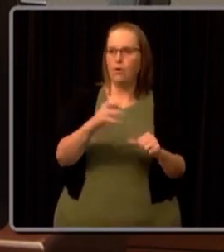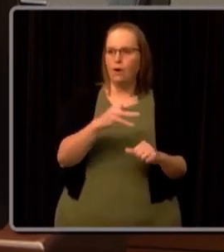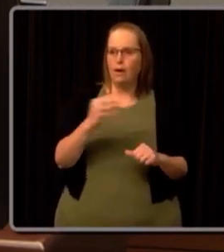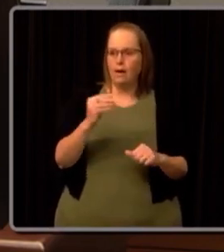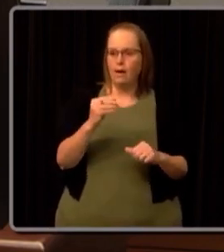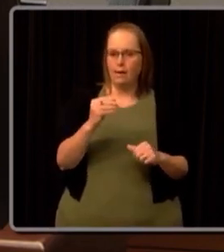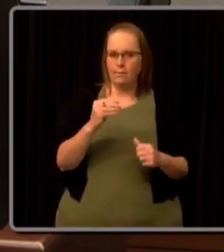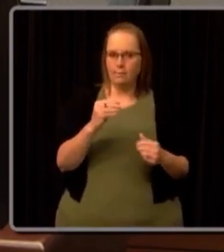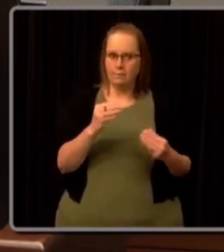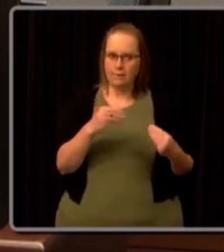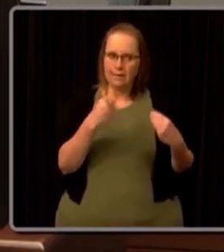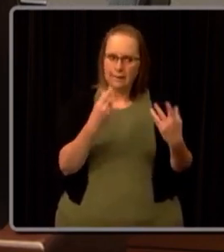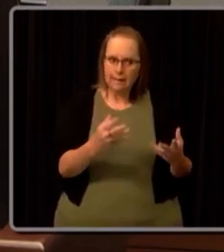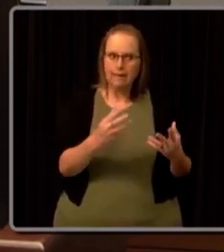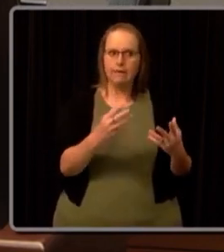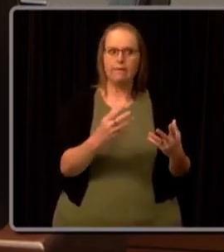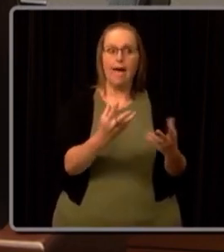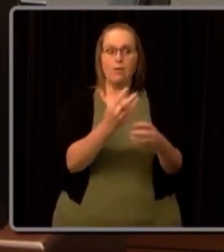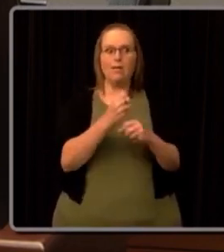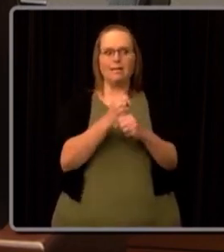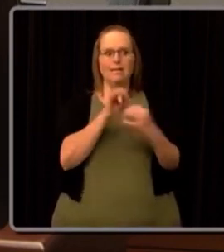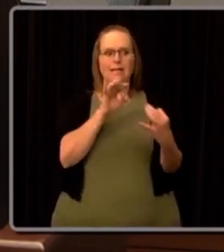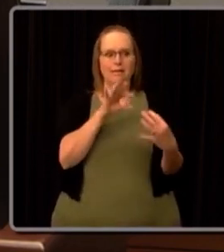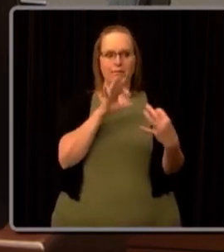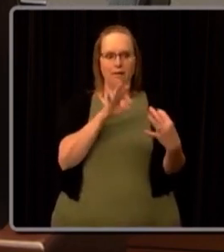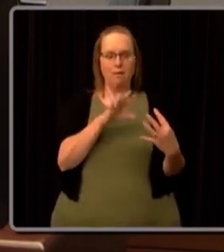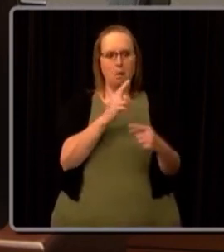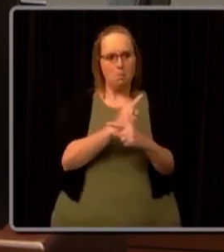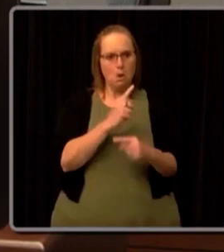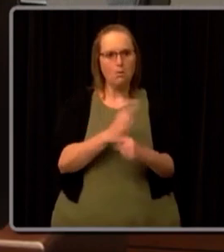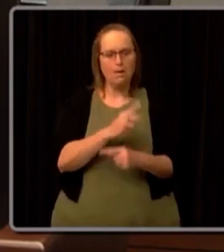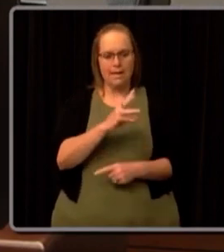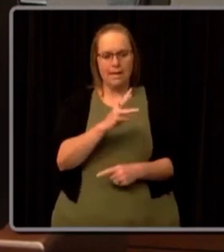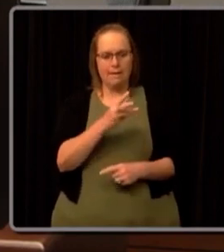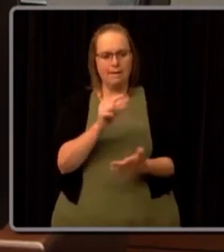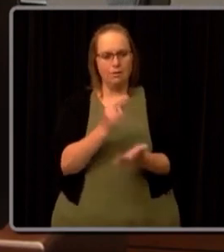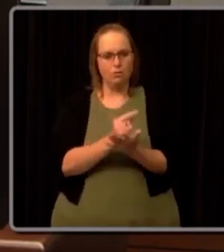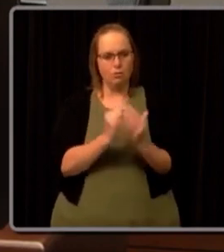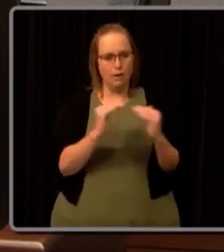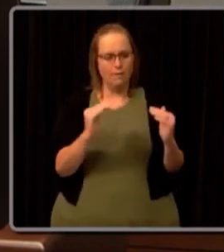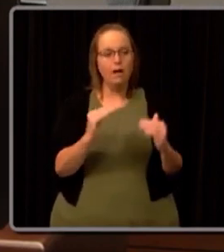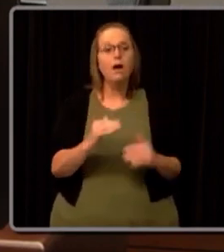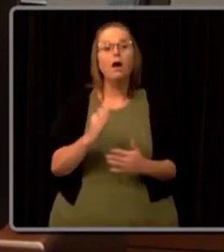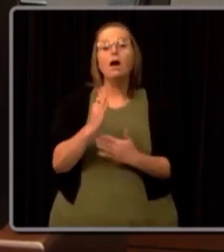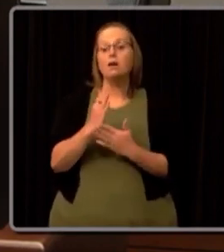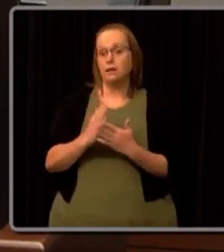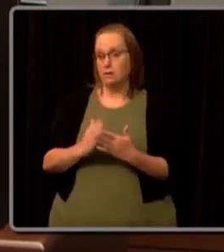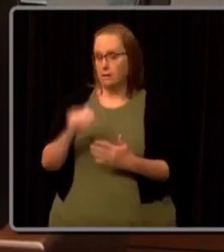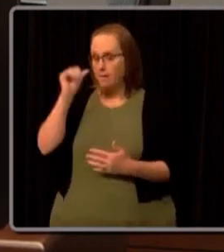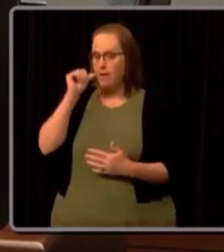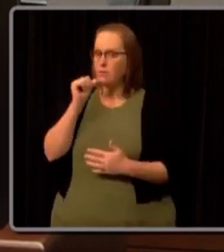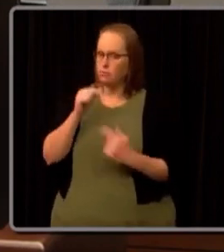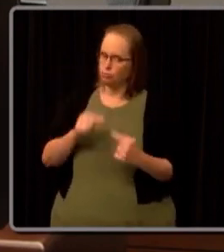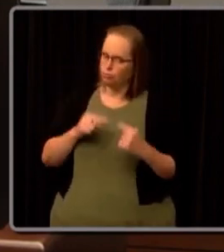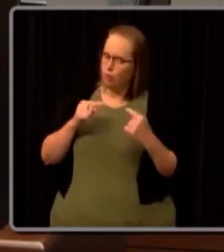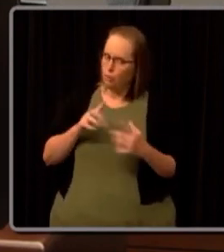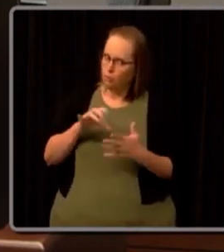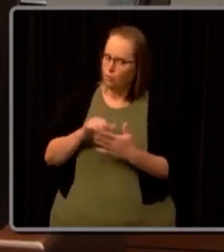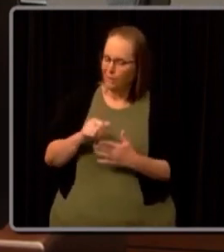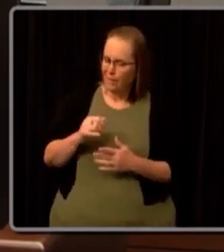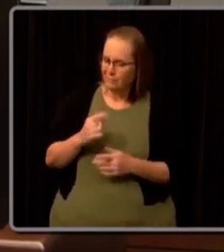give feedback and receive feedback at that sixth grade level, which is something I know some adults even struggle to do appropriately at times.